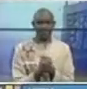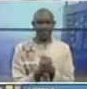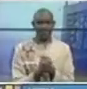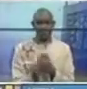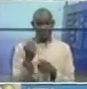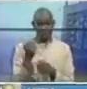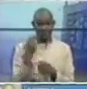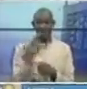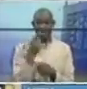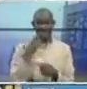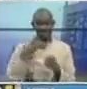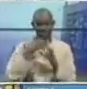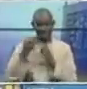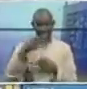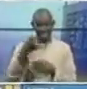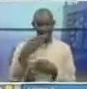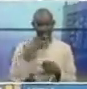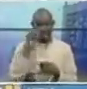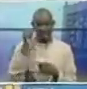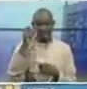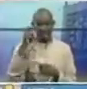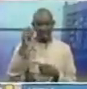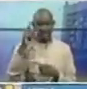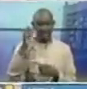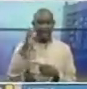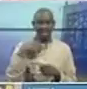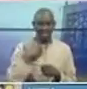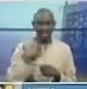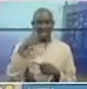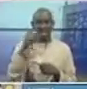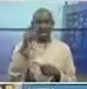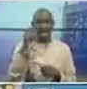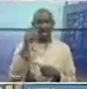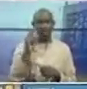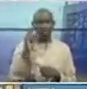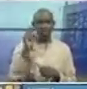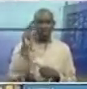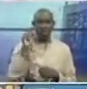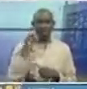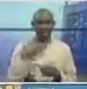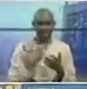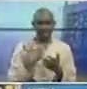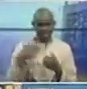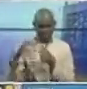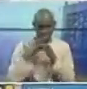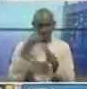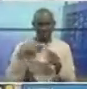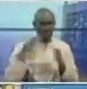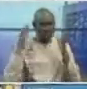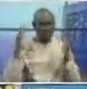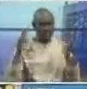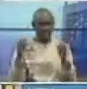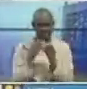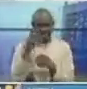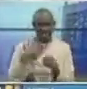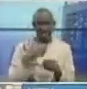A few hundred meters across town at the Masinde Muliro Stadium in Kandui, the CORD coalition also held another big rally as